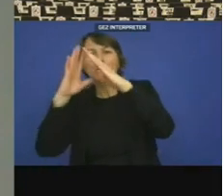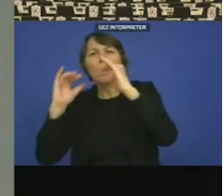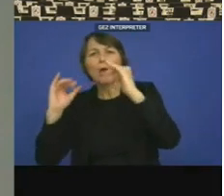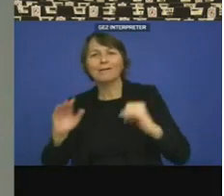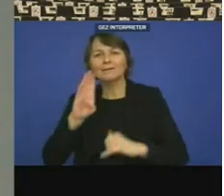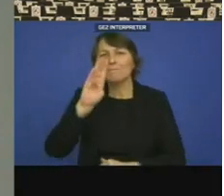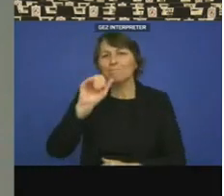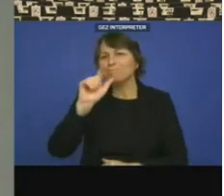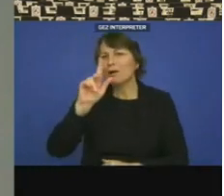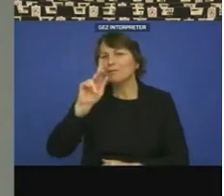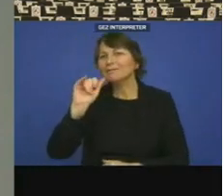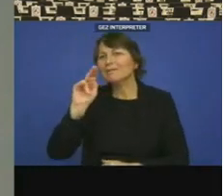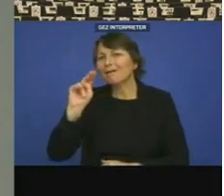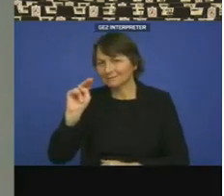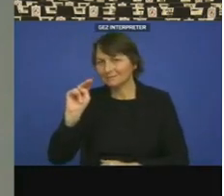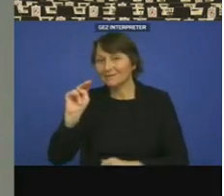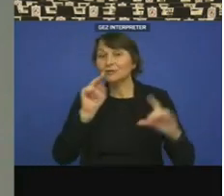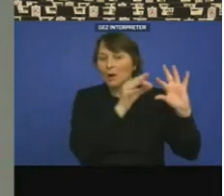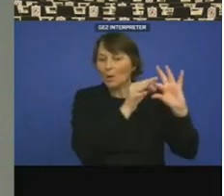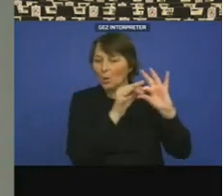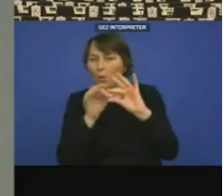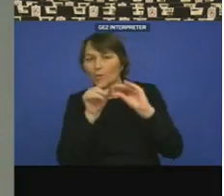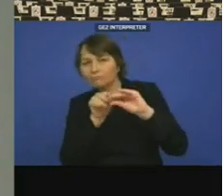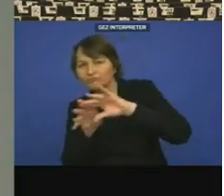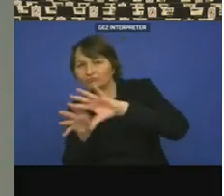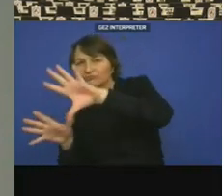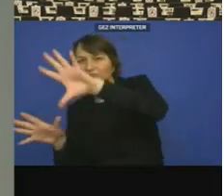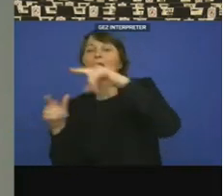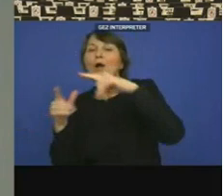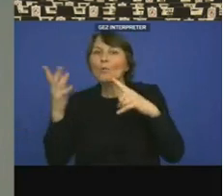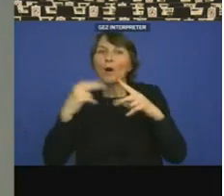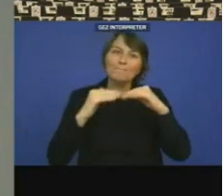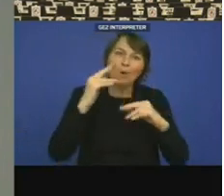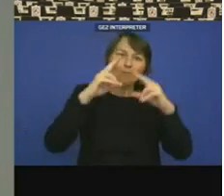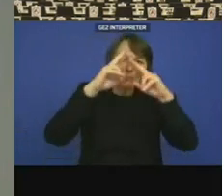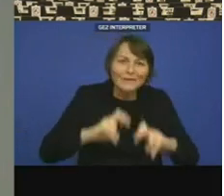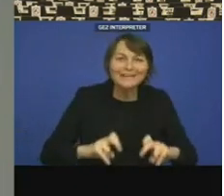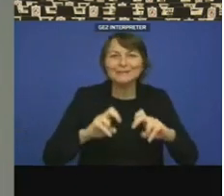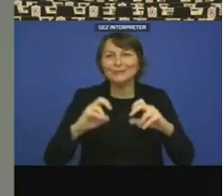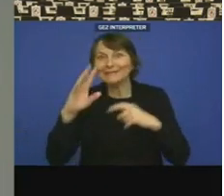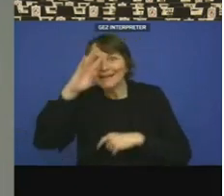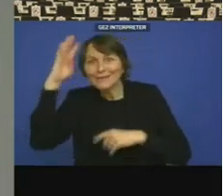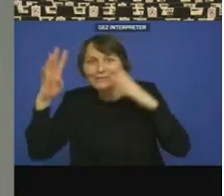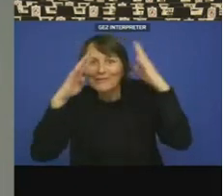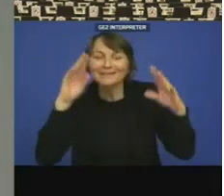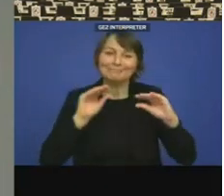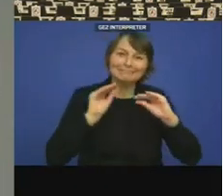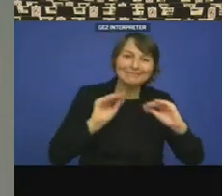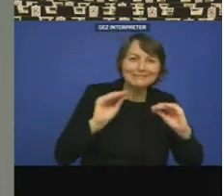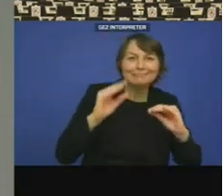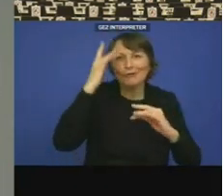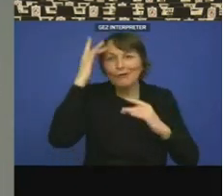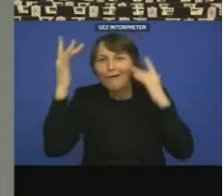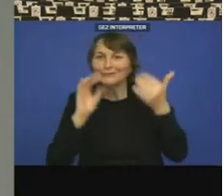and the Western Balkans agenda for innovation, research, education, culture, youth, and sport. And third,